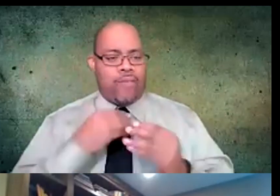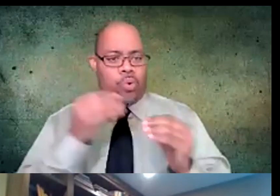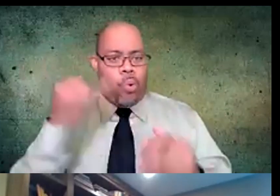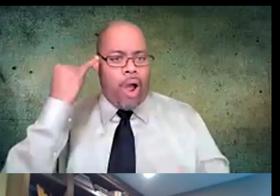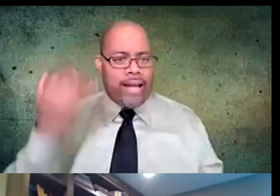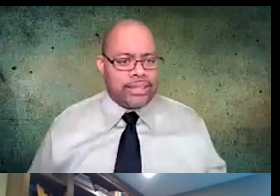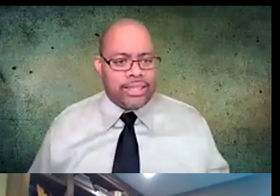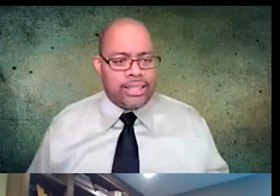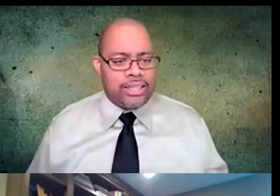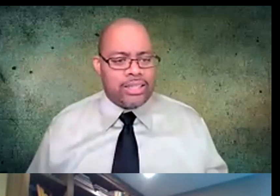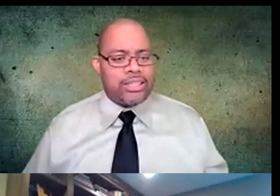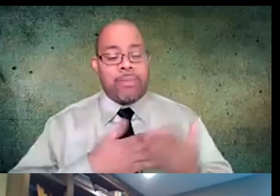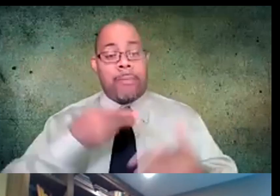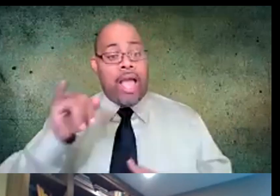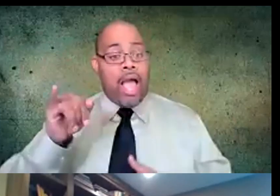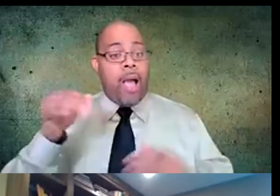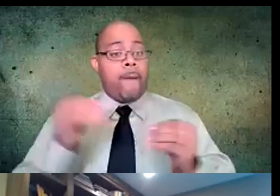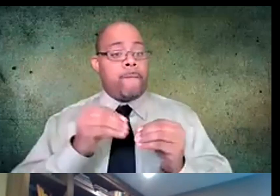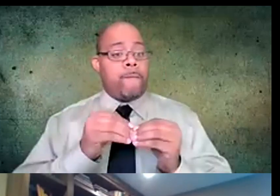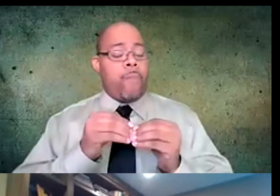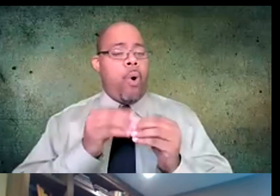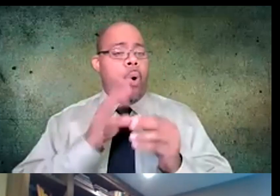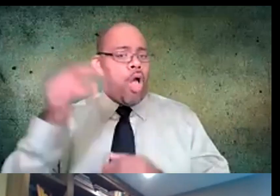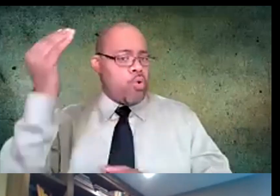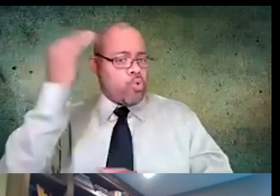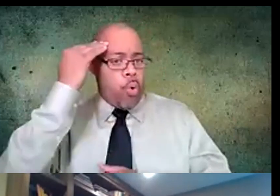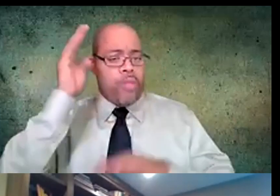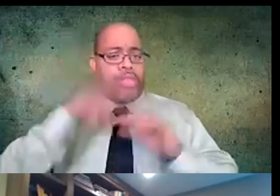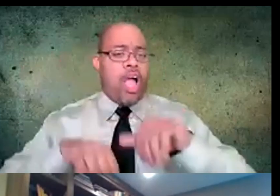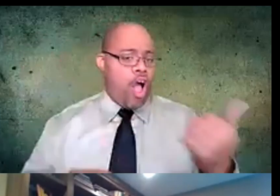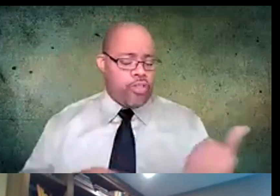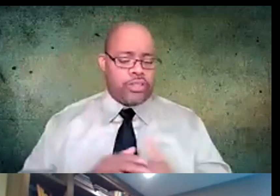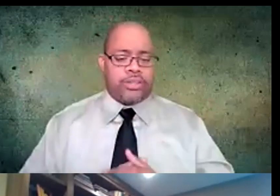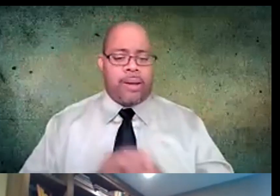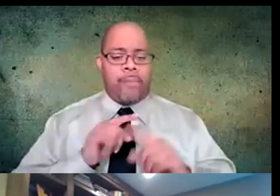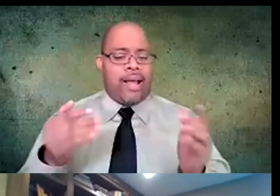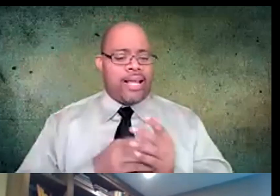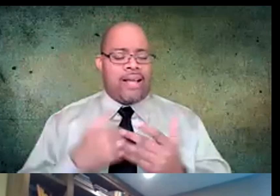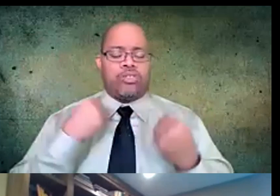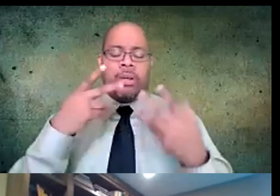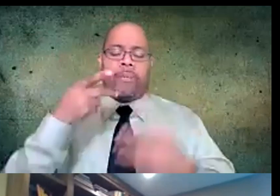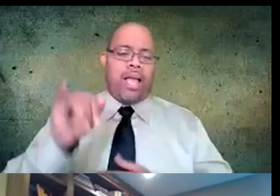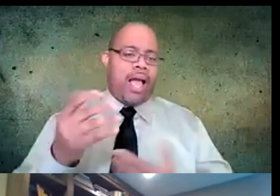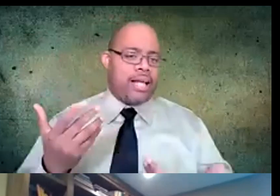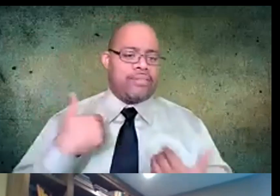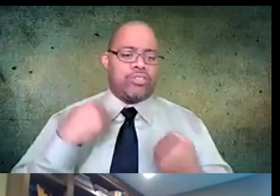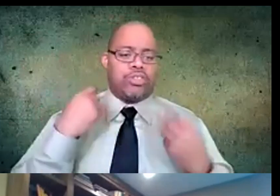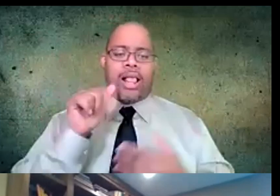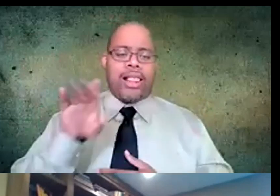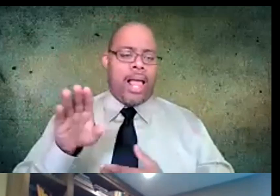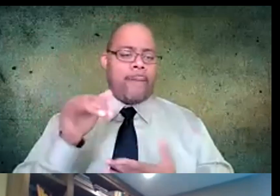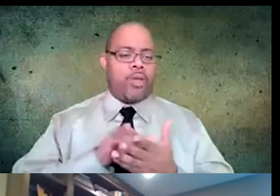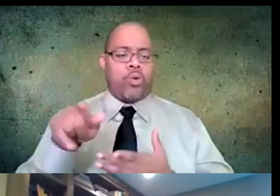idea. Some of the PIs are more well-known than others. But again, there's so many PIs, right? There's so many labs that you guys